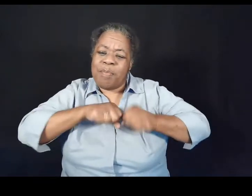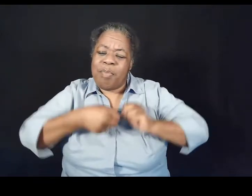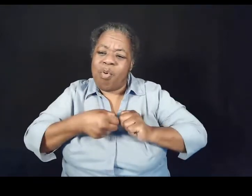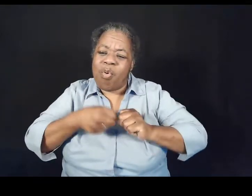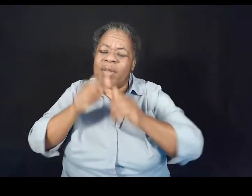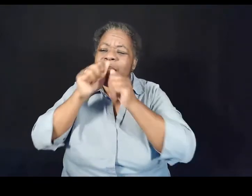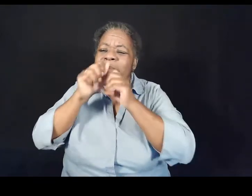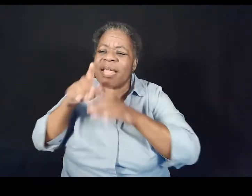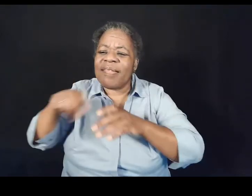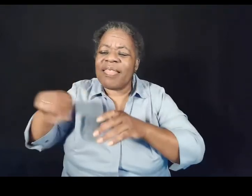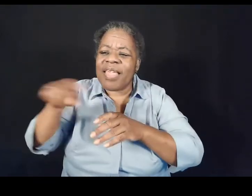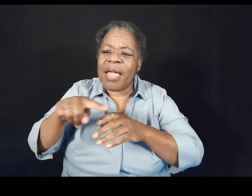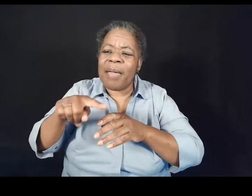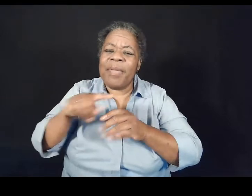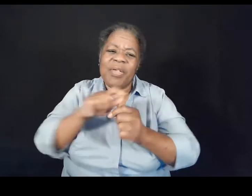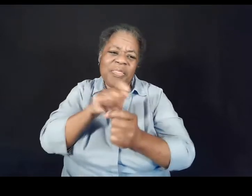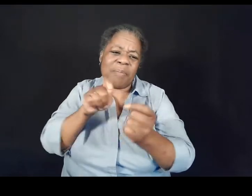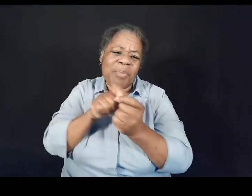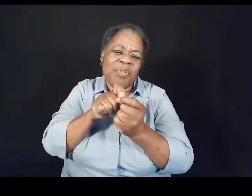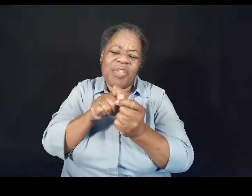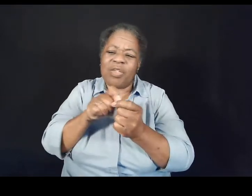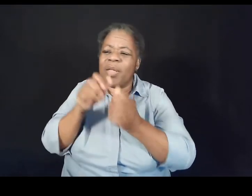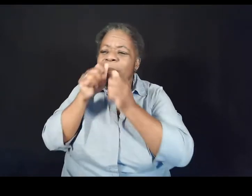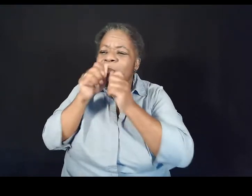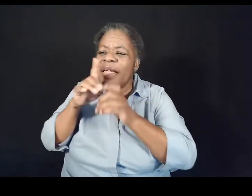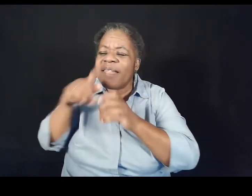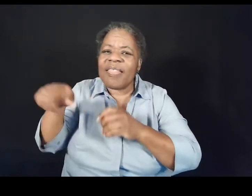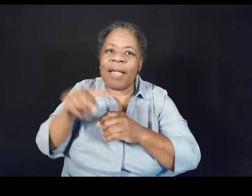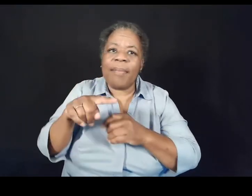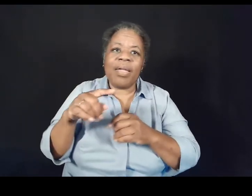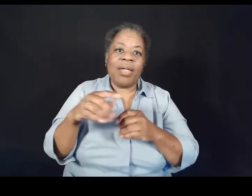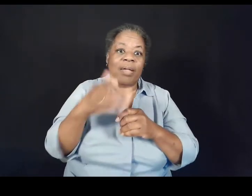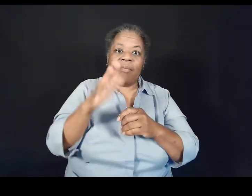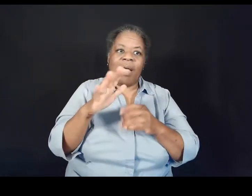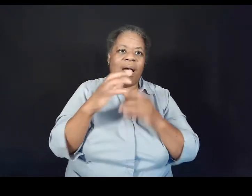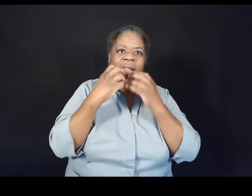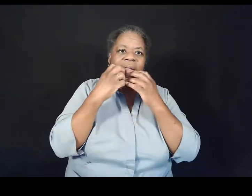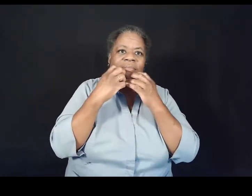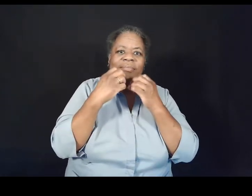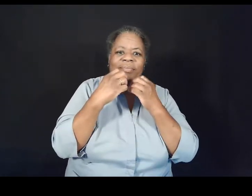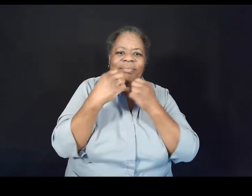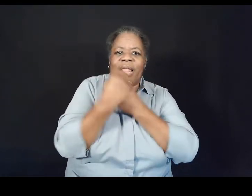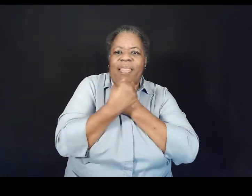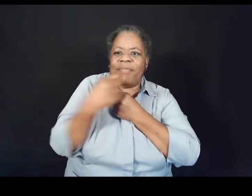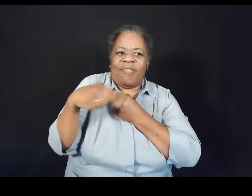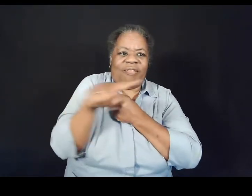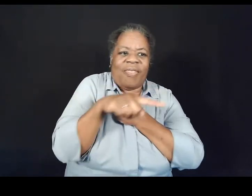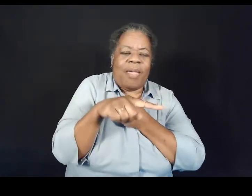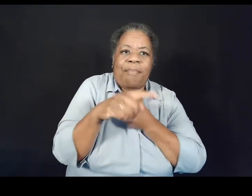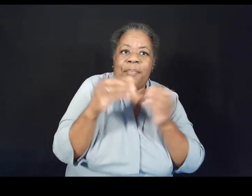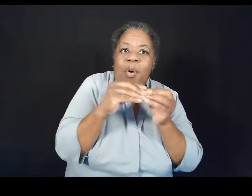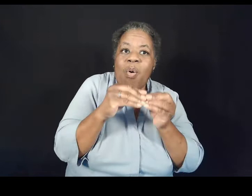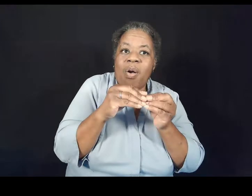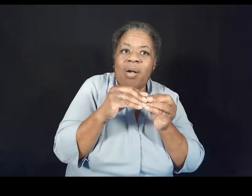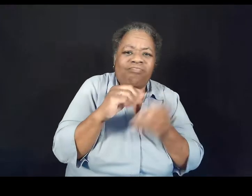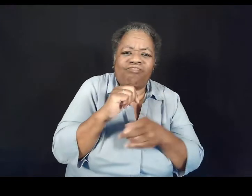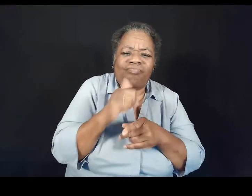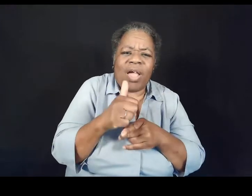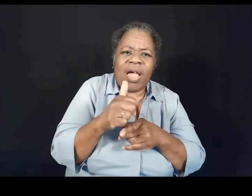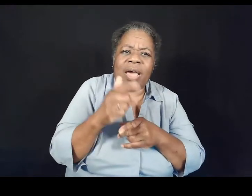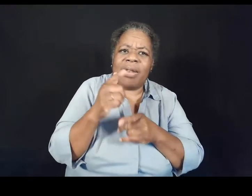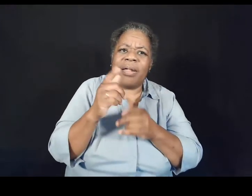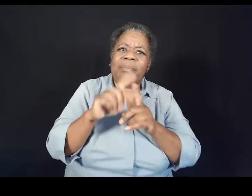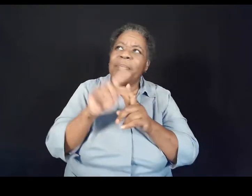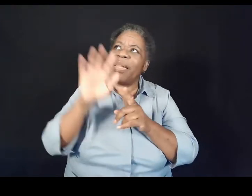persecuted." It's not that God loves these kinds of people more. It's just that God's heart goes out to